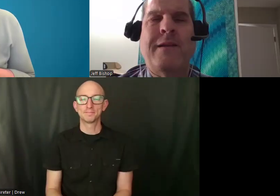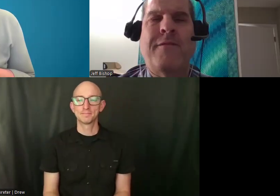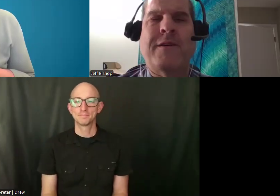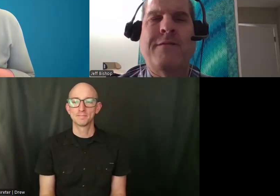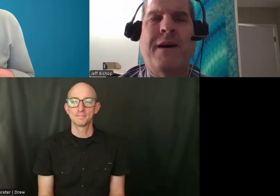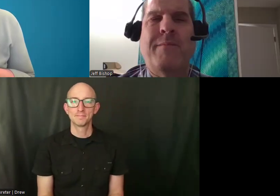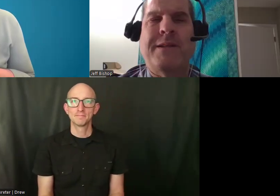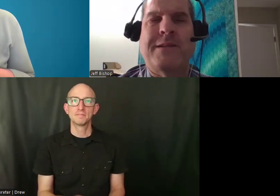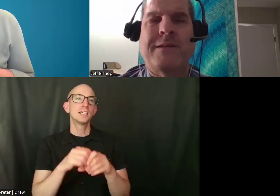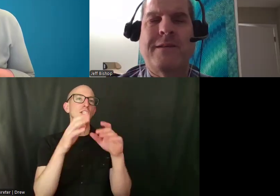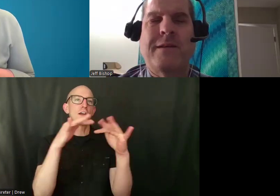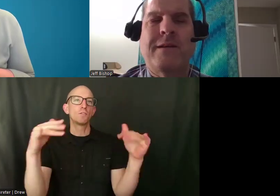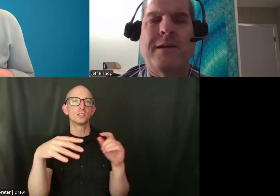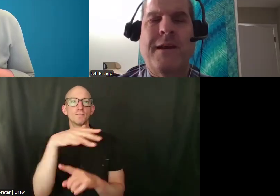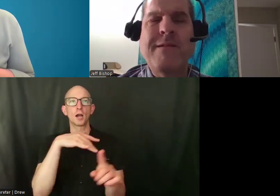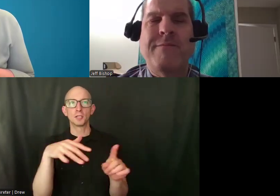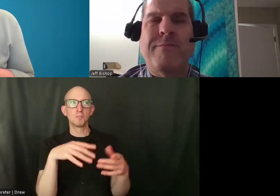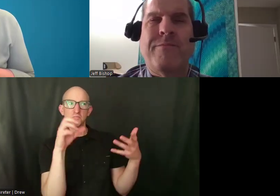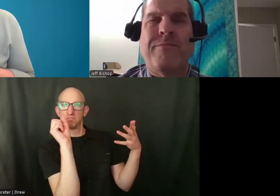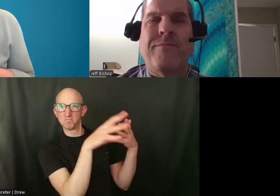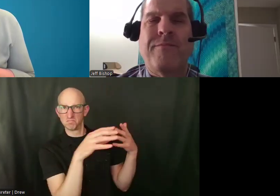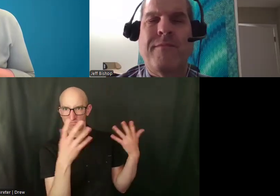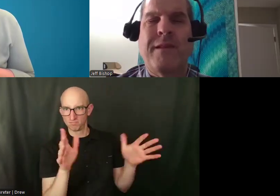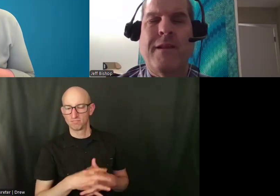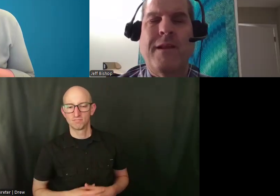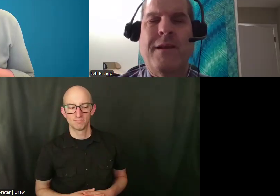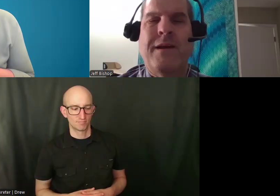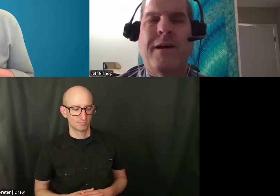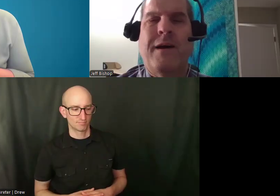in diverse environments. Okay.